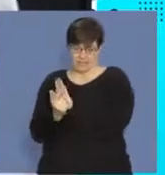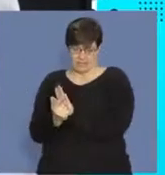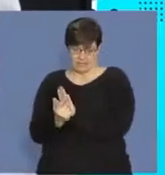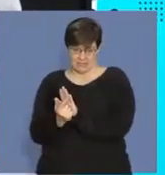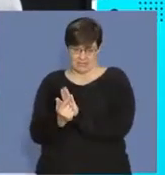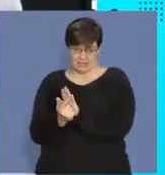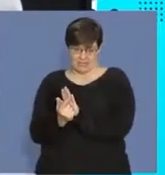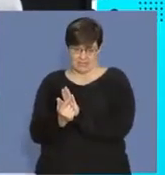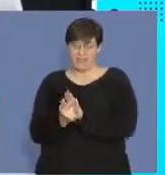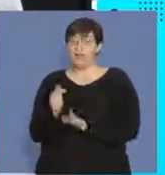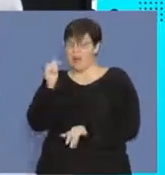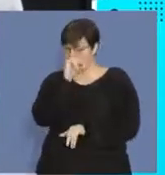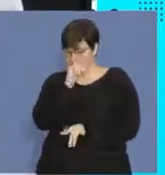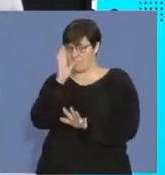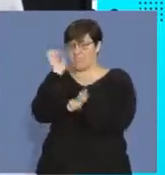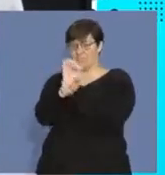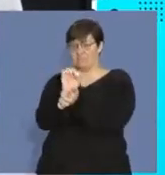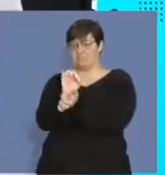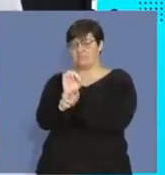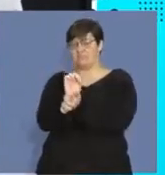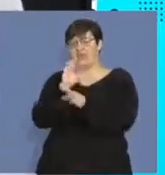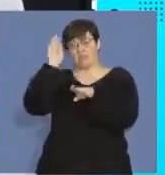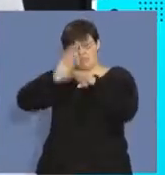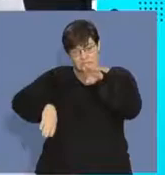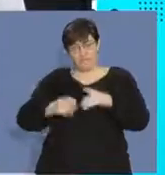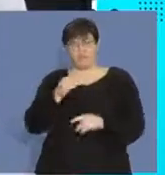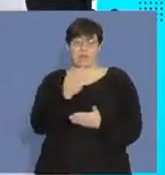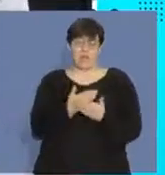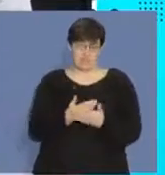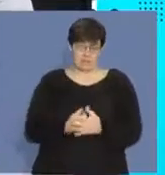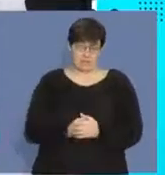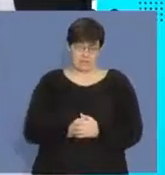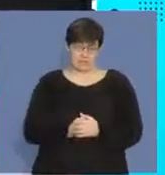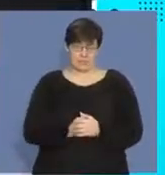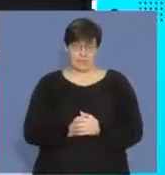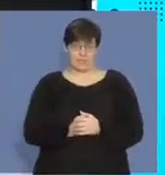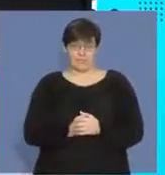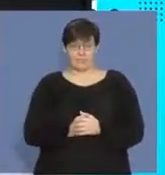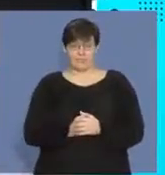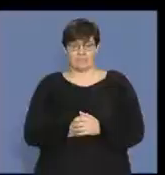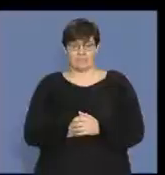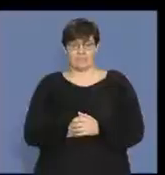and therefore it's a criminal offense which you could be imprisoned for.